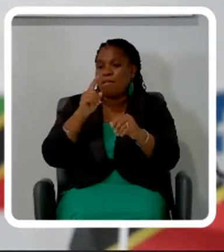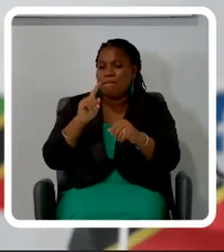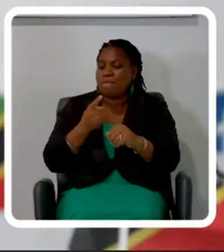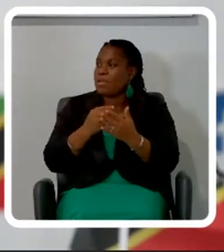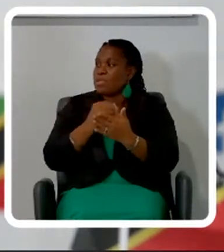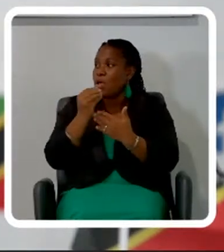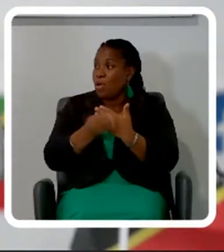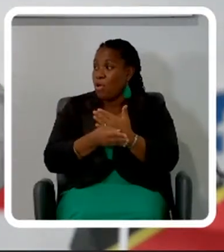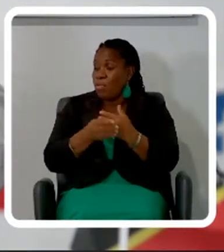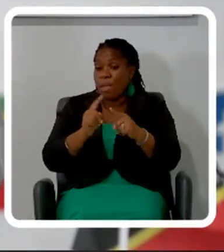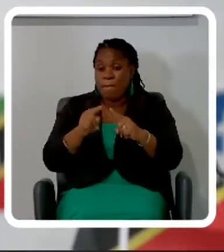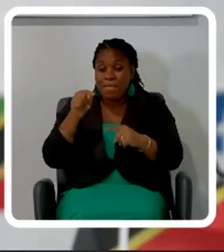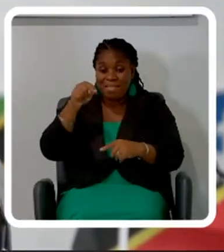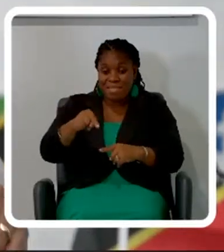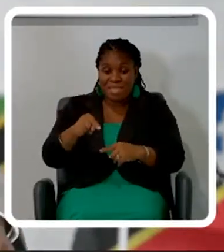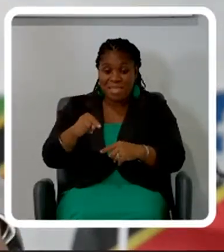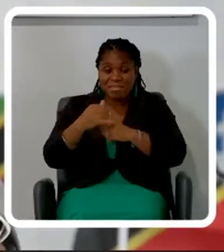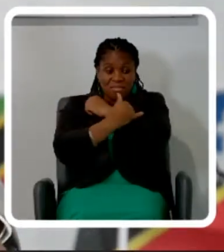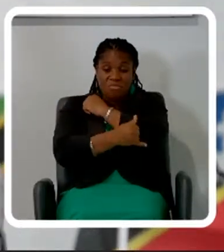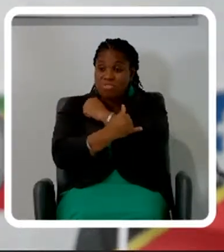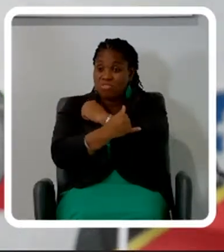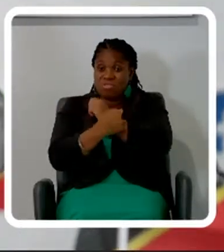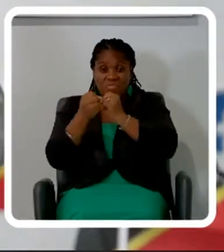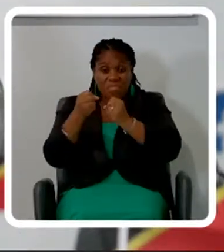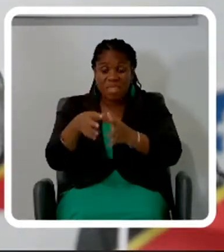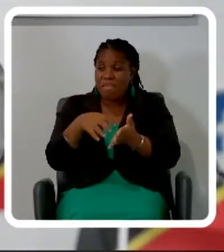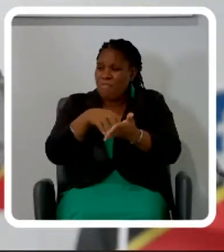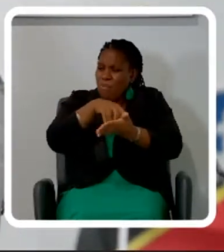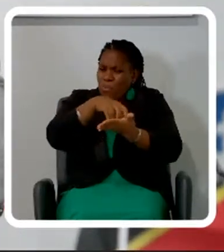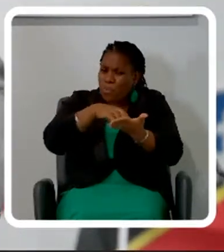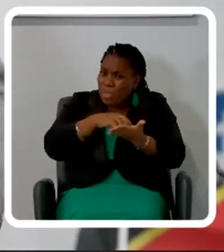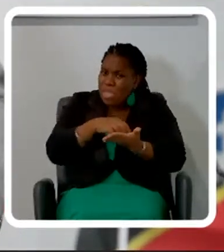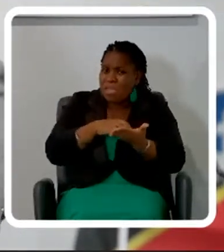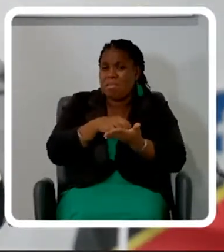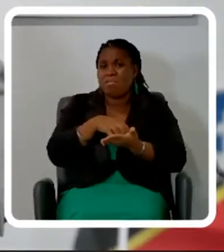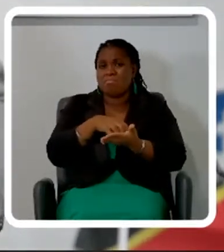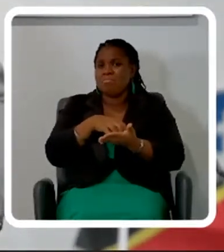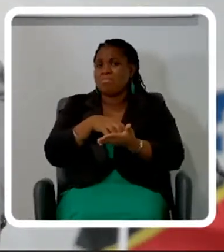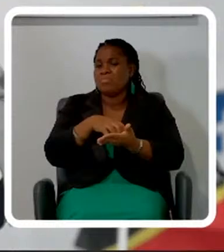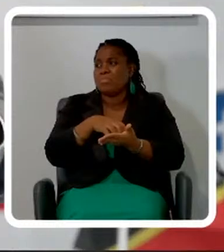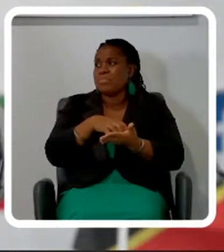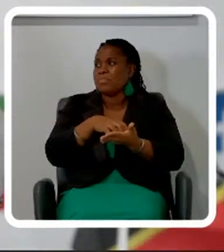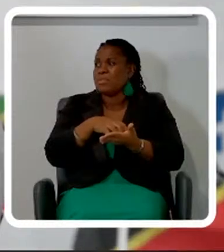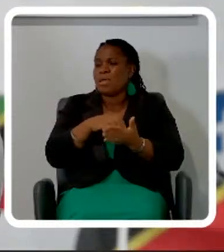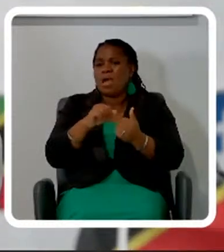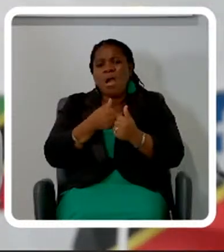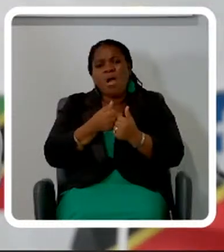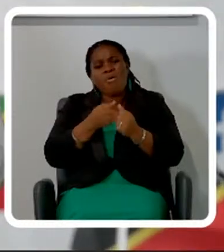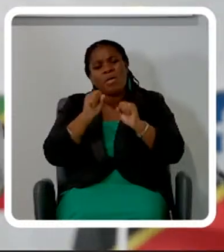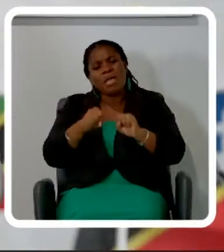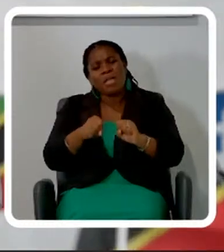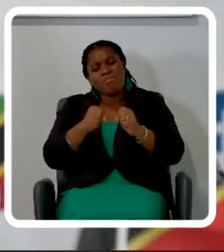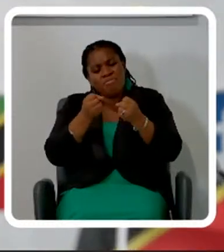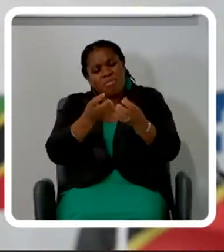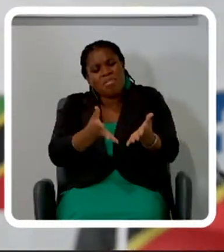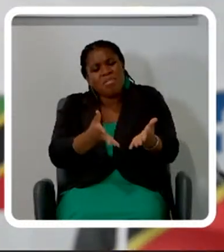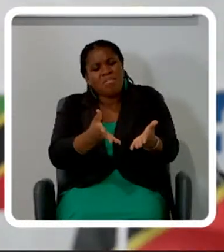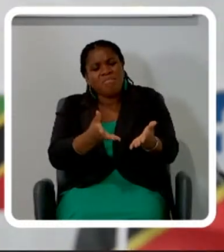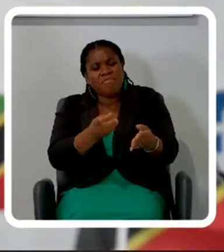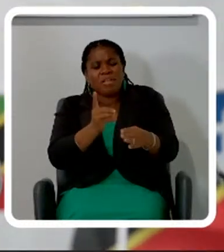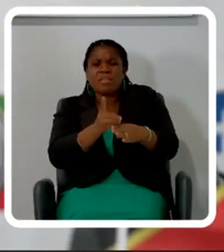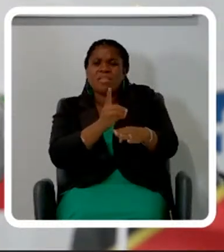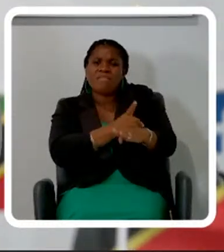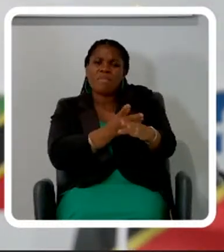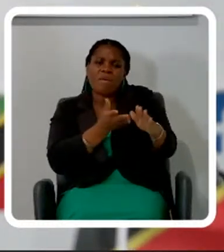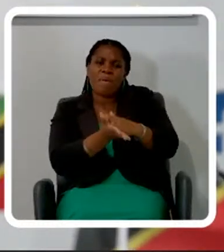But this country was left in shambles. I can't say it any better, but how can you leave the development bank in the situation